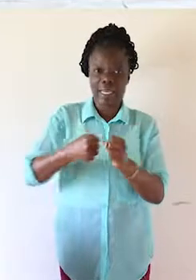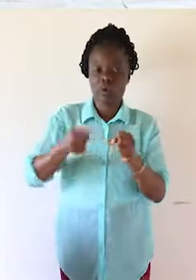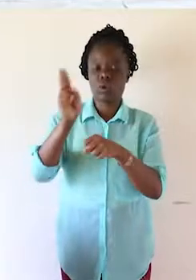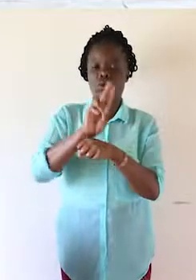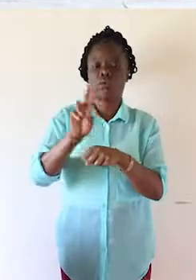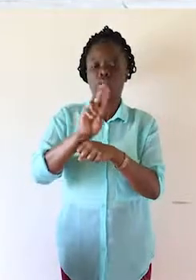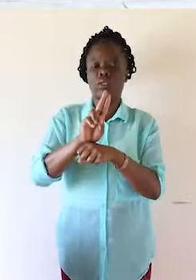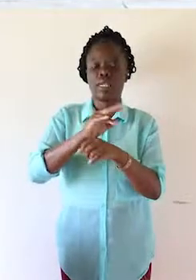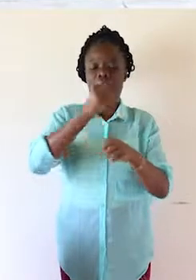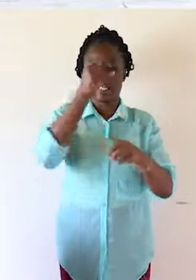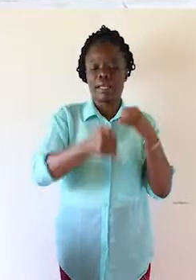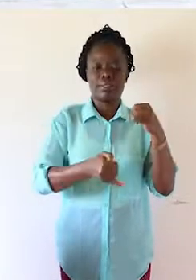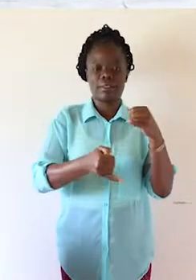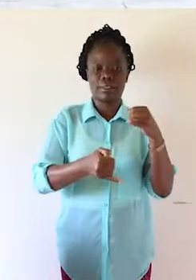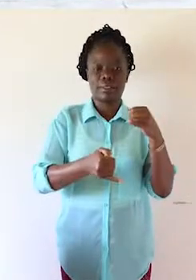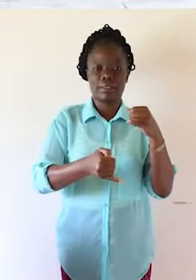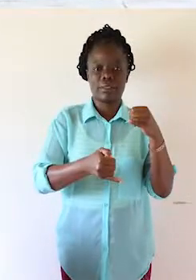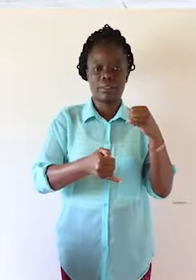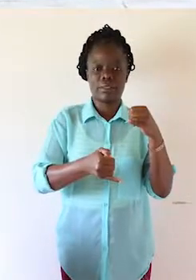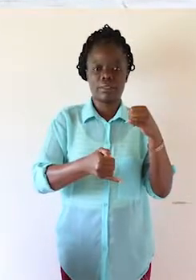plane. We use it last.